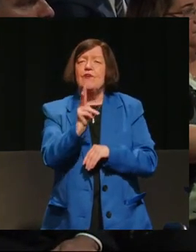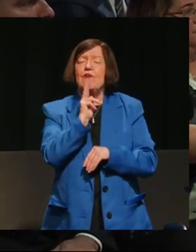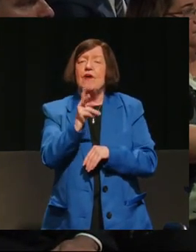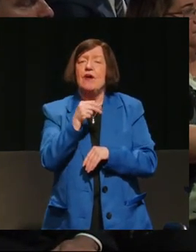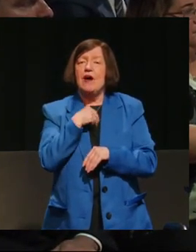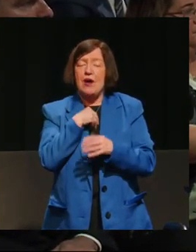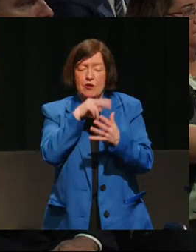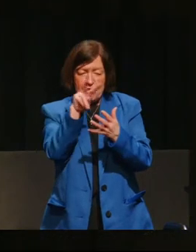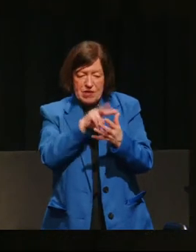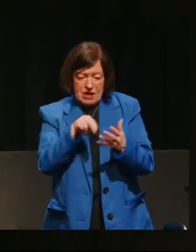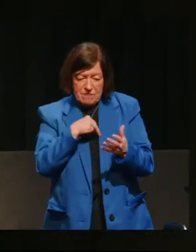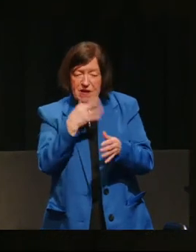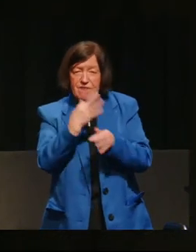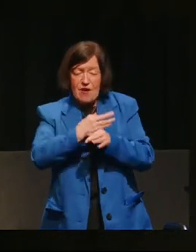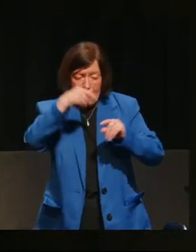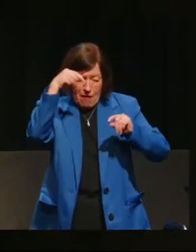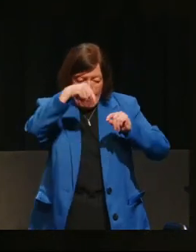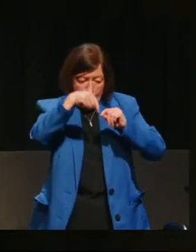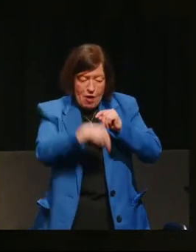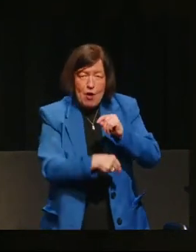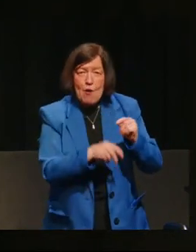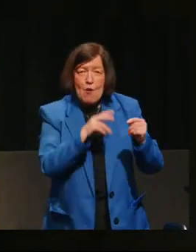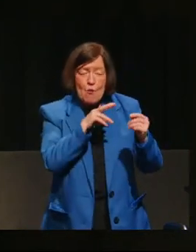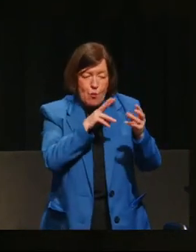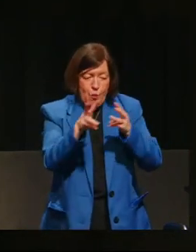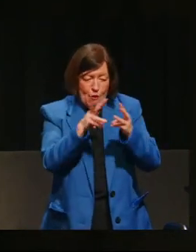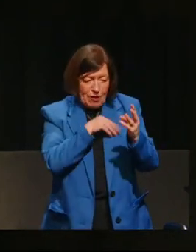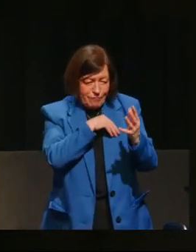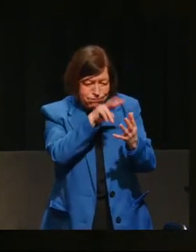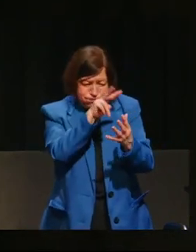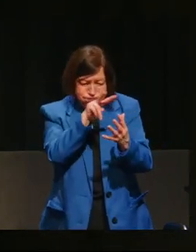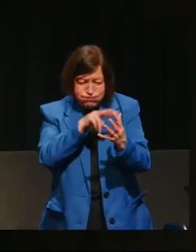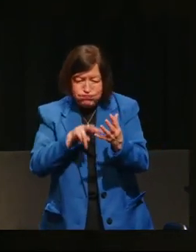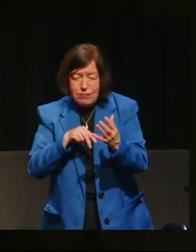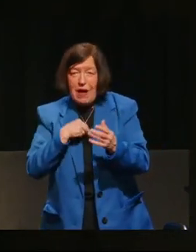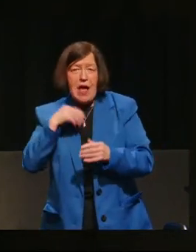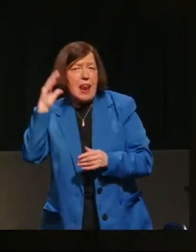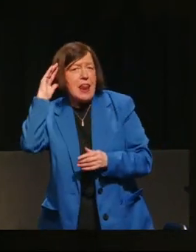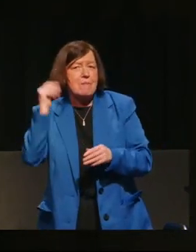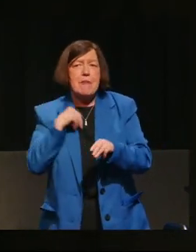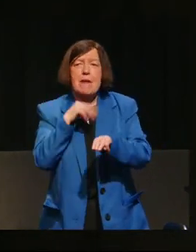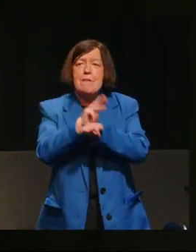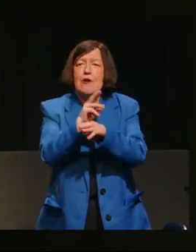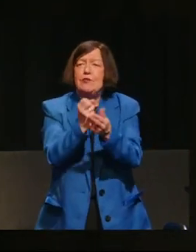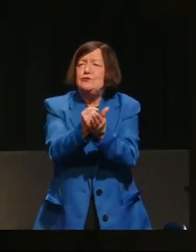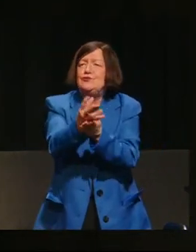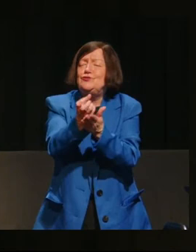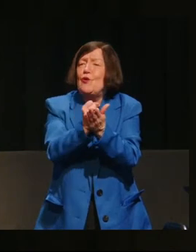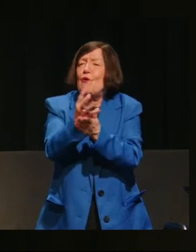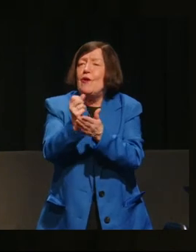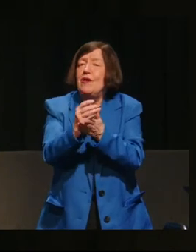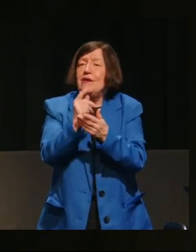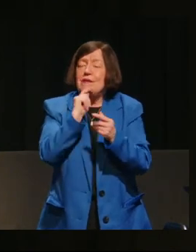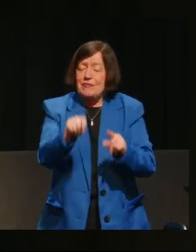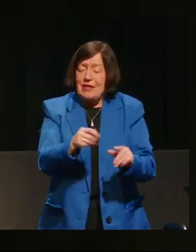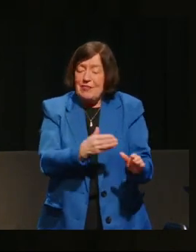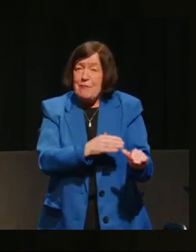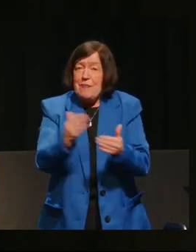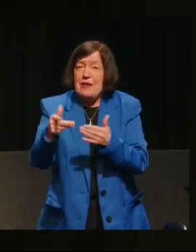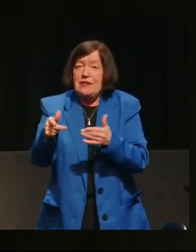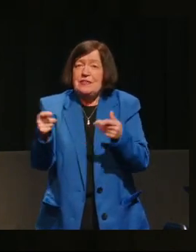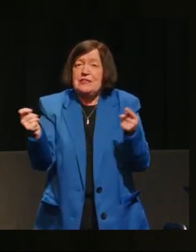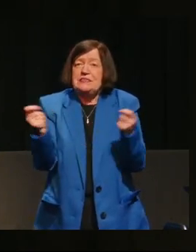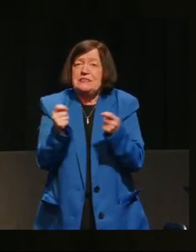my father's extensive literary work, and I listened to my mother's stories, but they passed on this